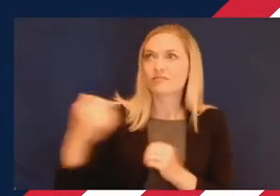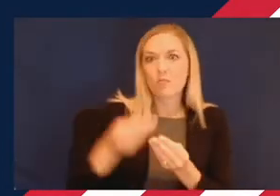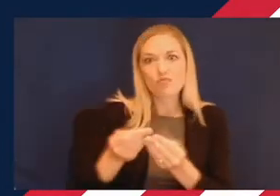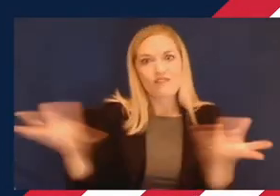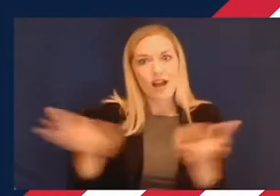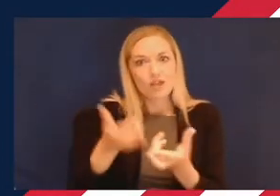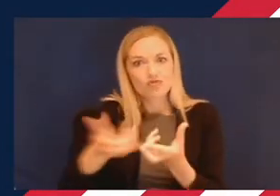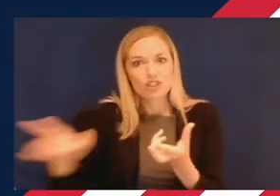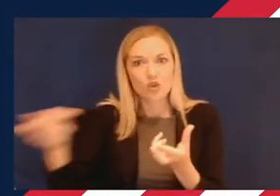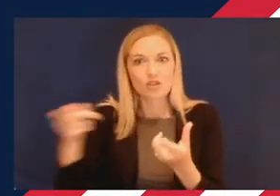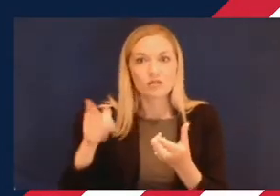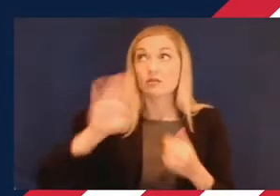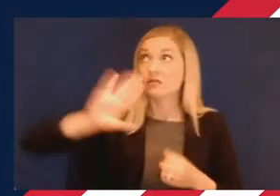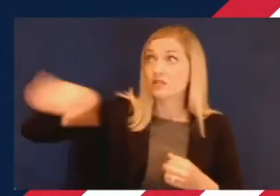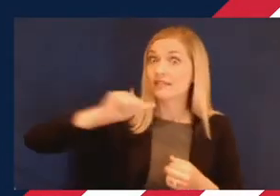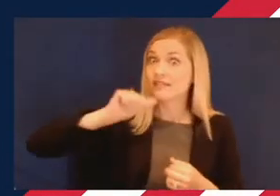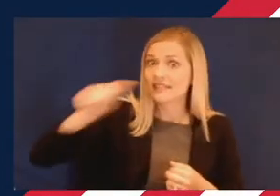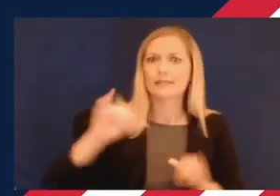very quick points.